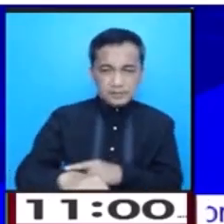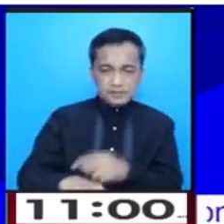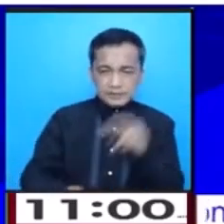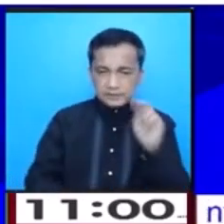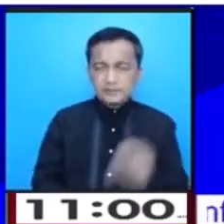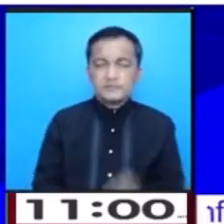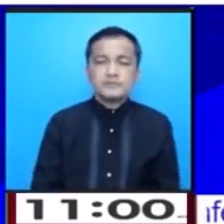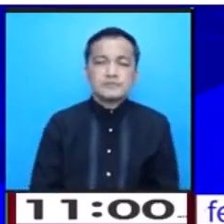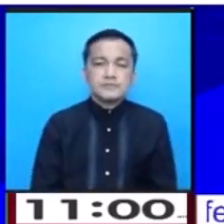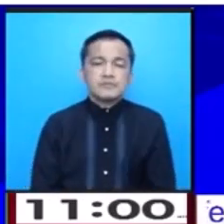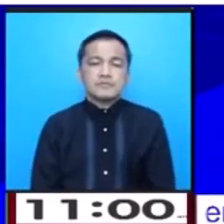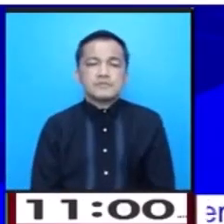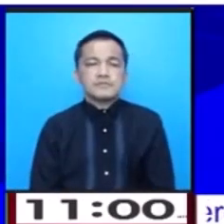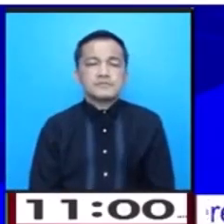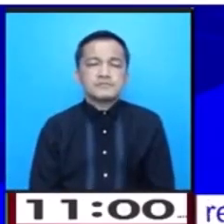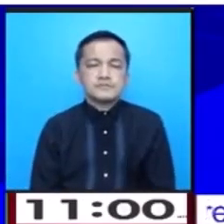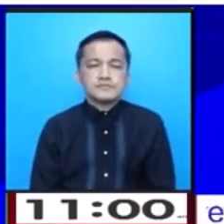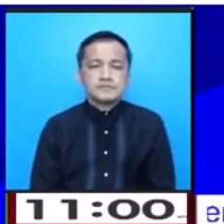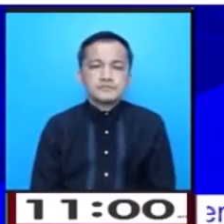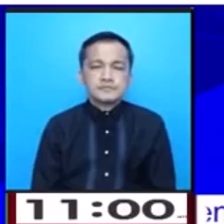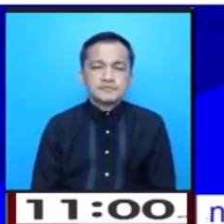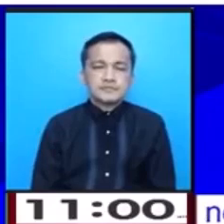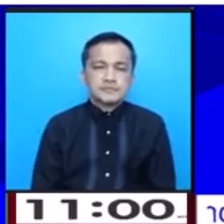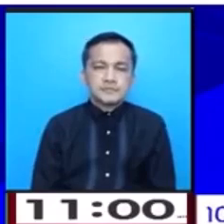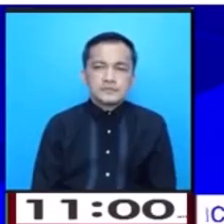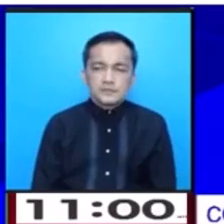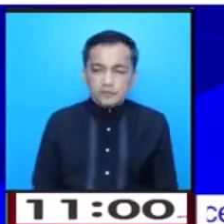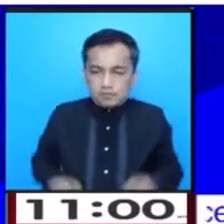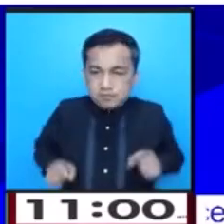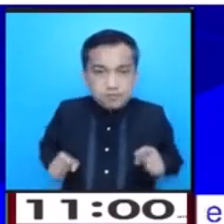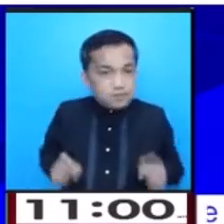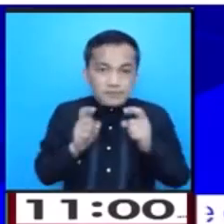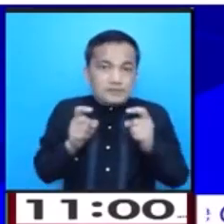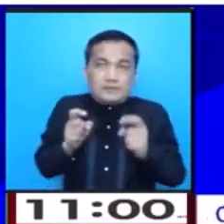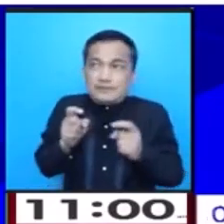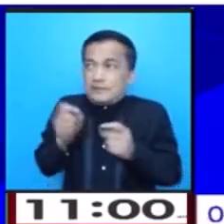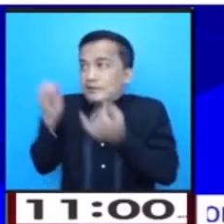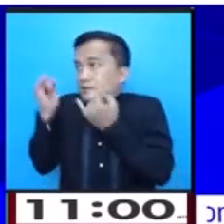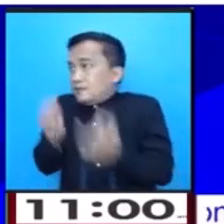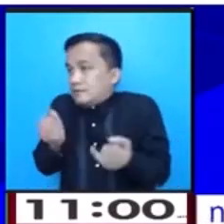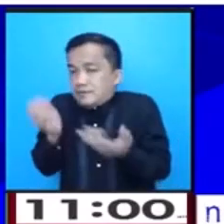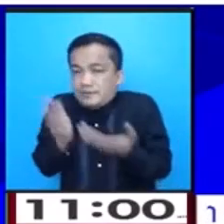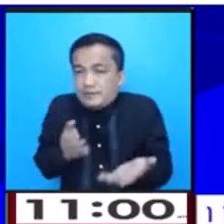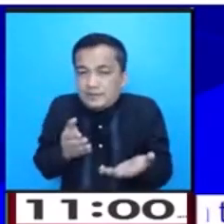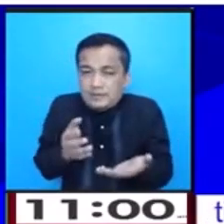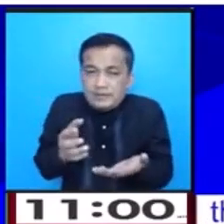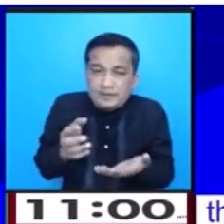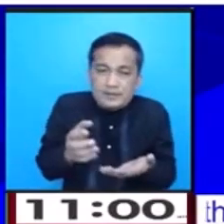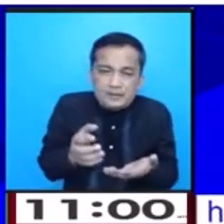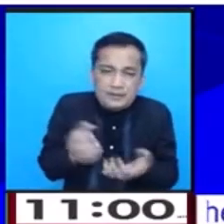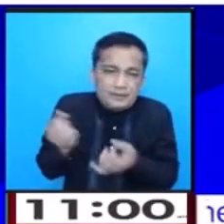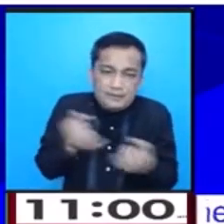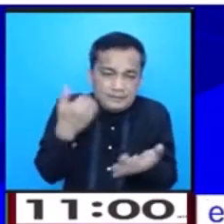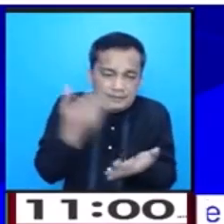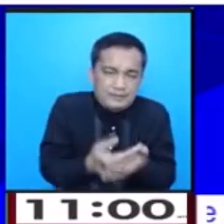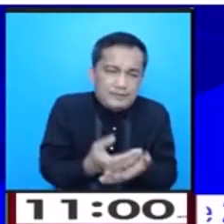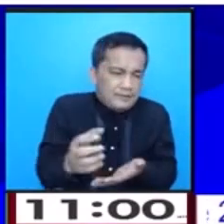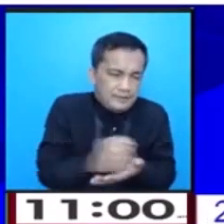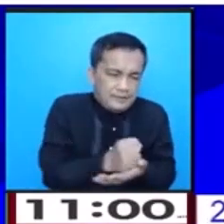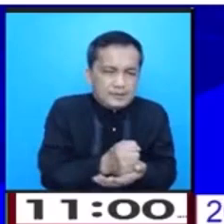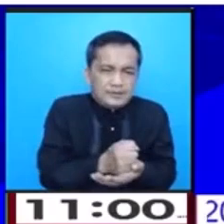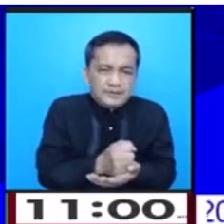and you hurriedly bring in the imports, and those imports arrive during harvest season. Those are very bad decisions,